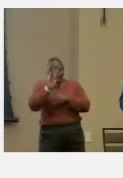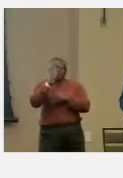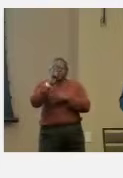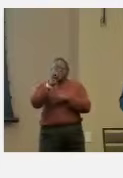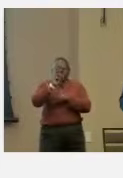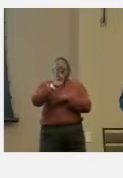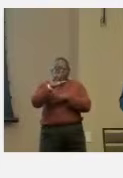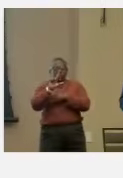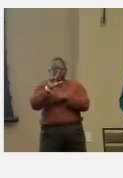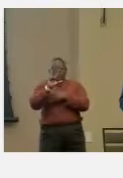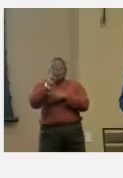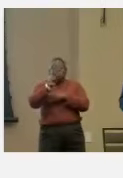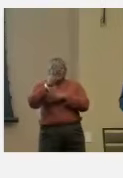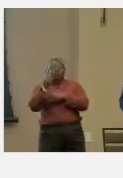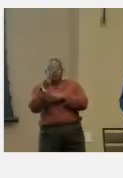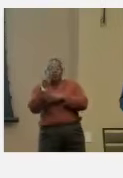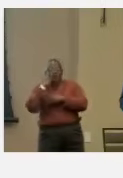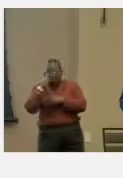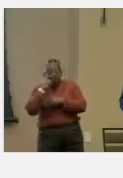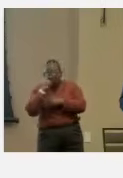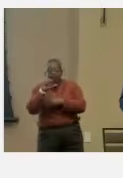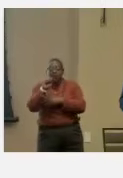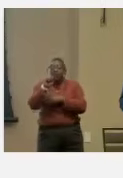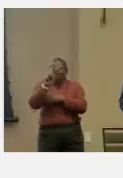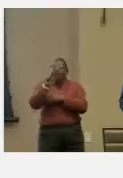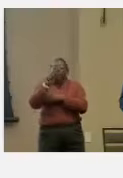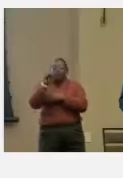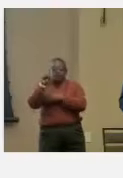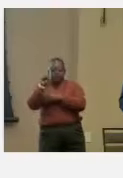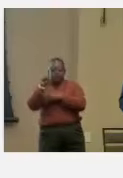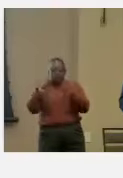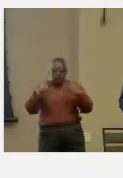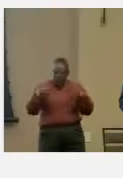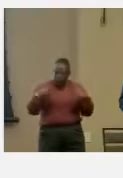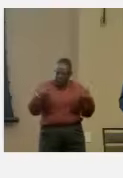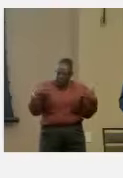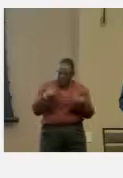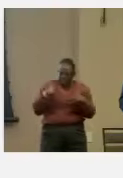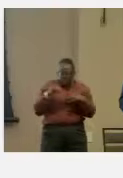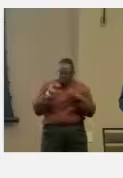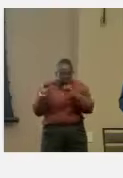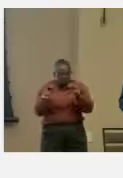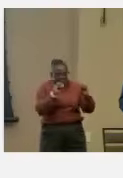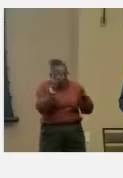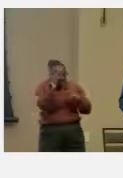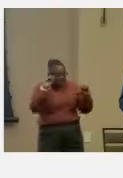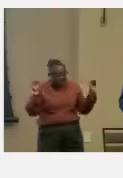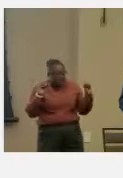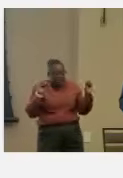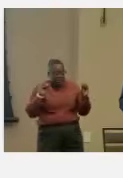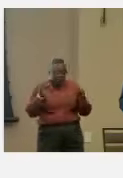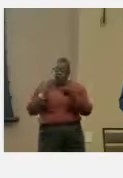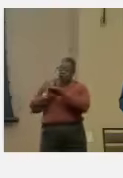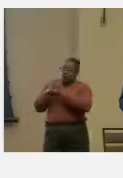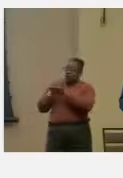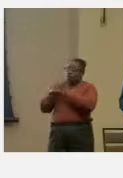60 milligrams a day. This is really scary. Well, it's okay for non-rheumatologists to make a